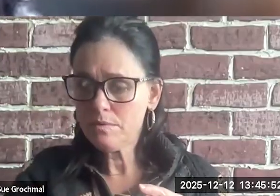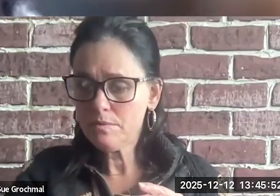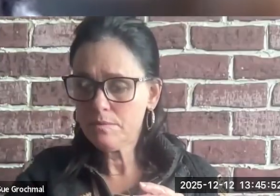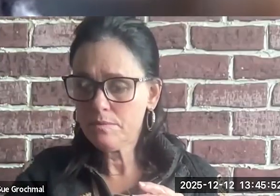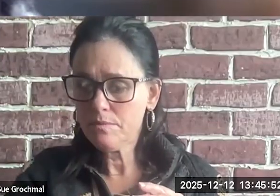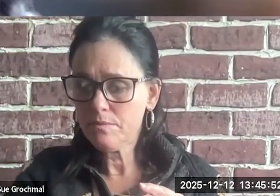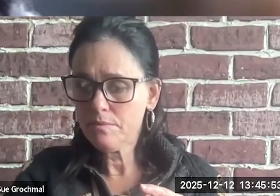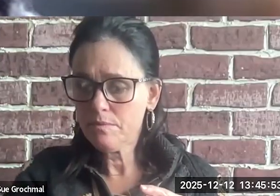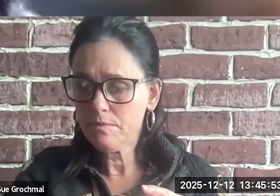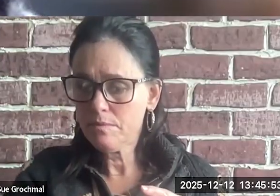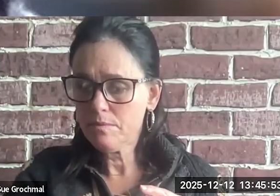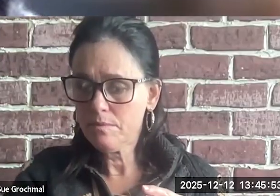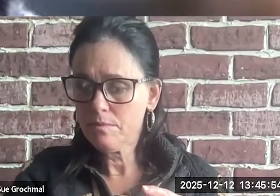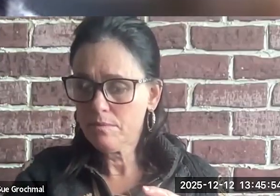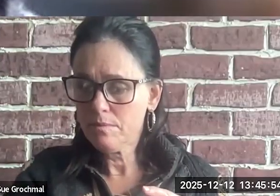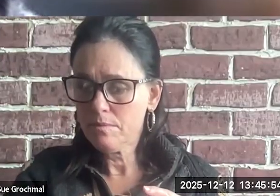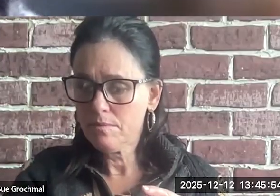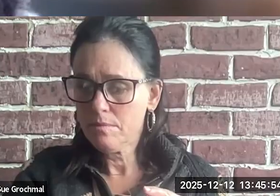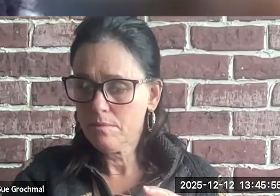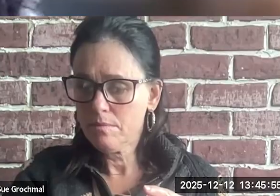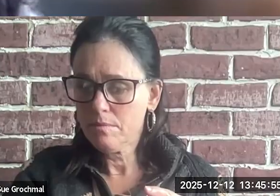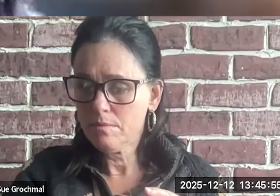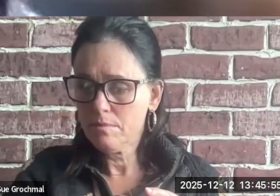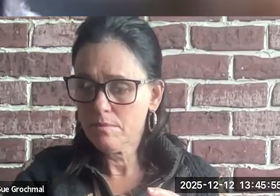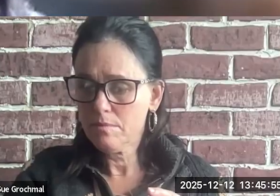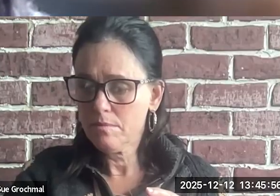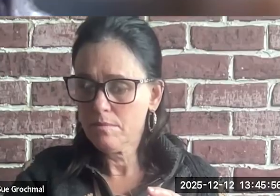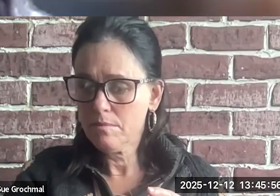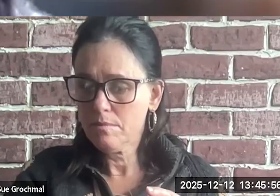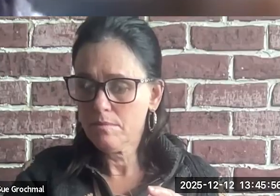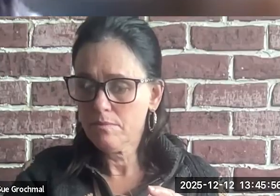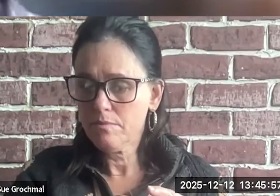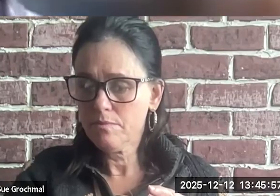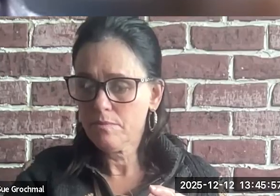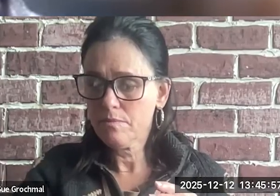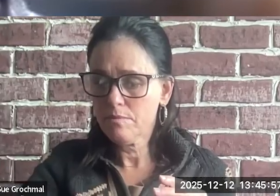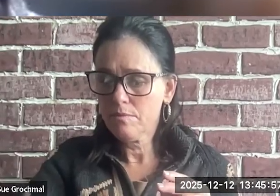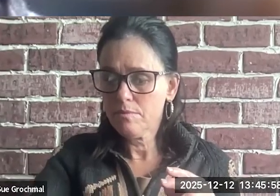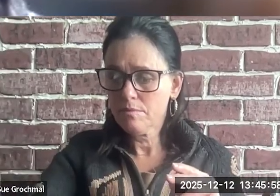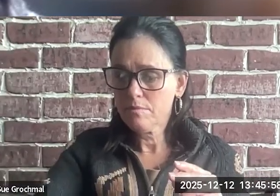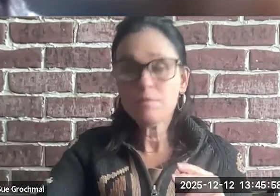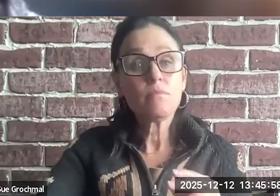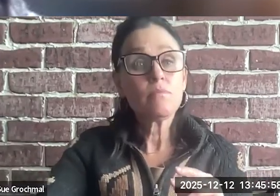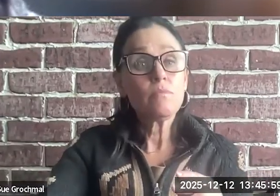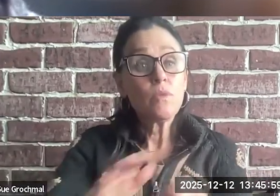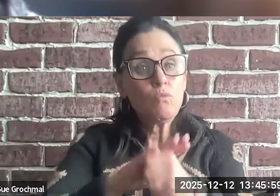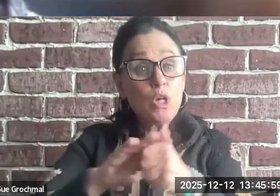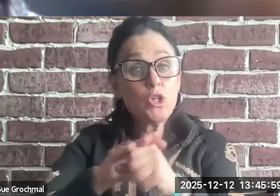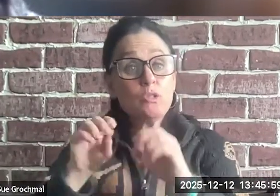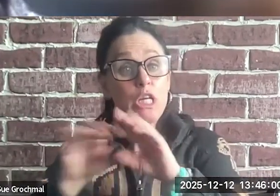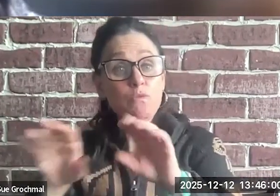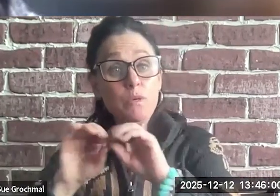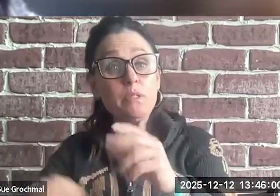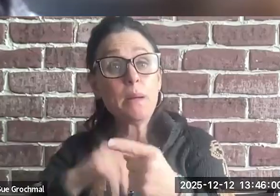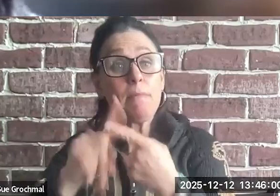we're happy to hear them. We want to think about regional distribution as well as,